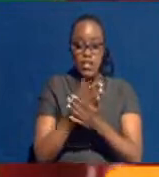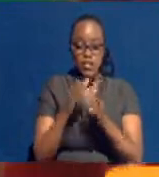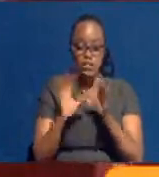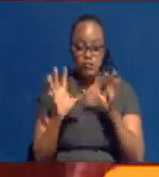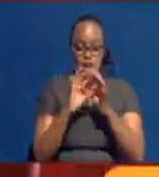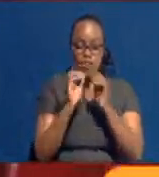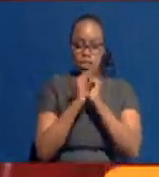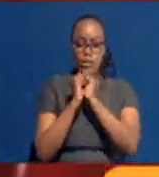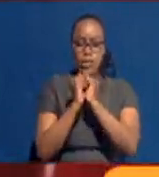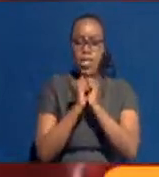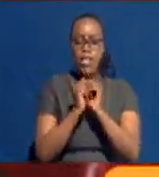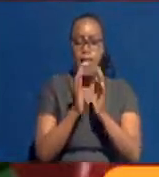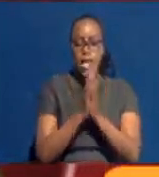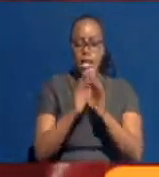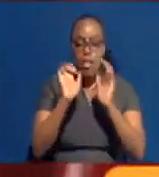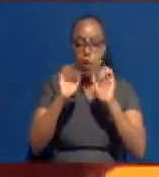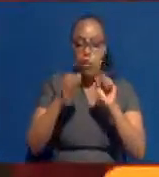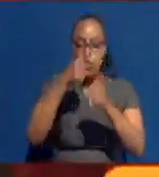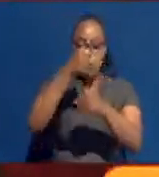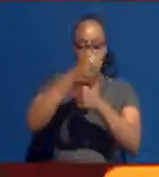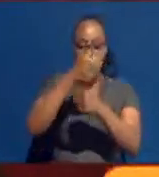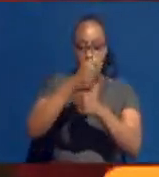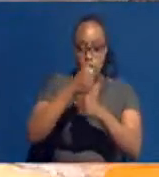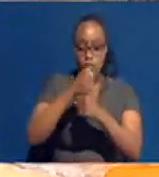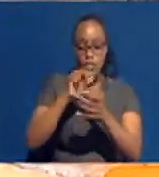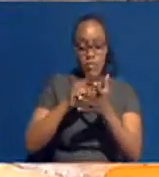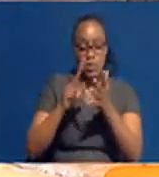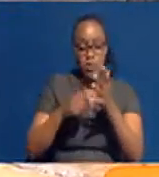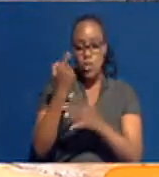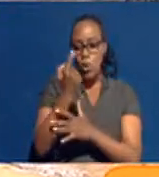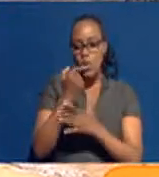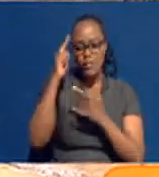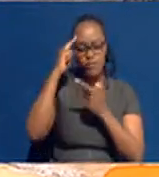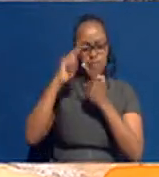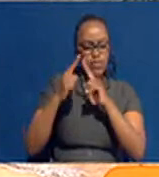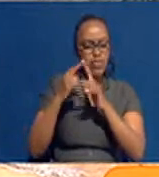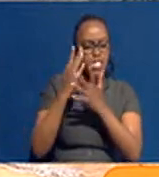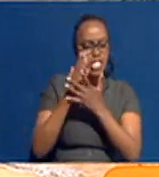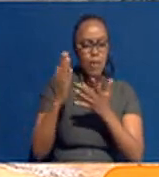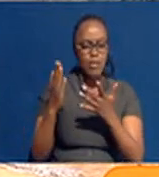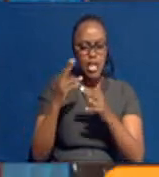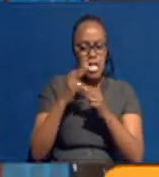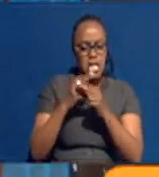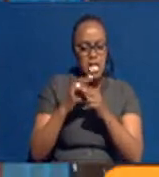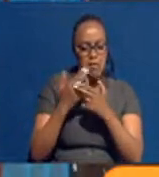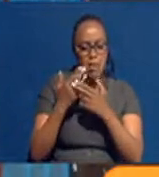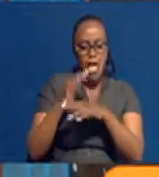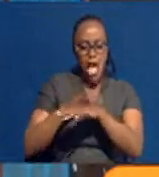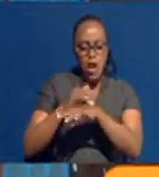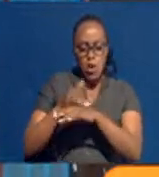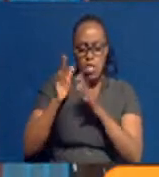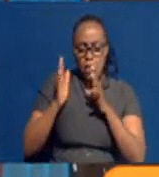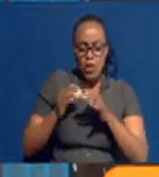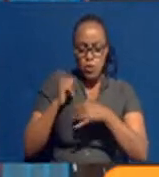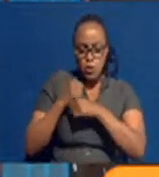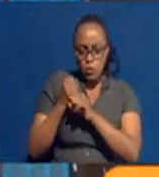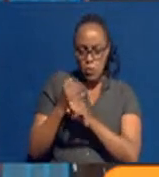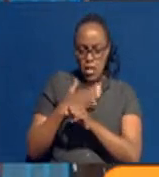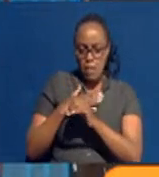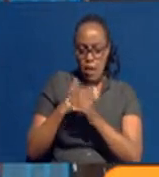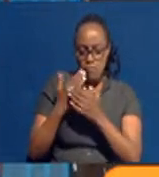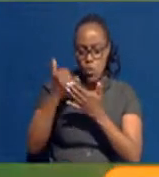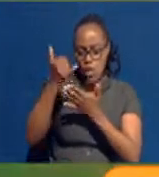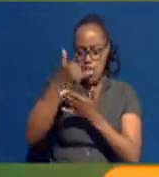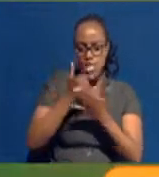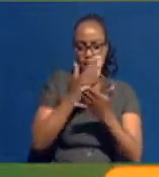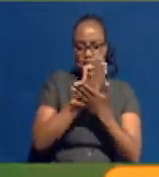together and, you know, it can function. So I just figured out something. I called my welder. We designed